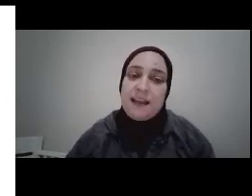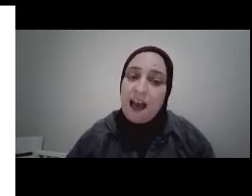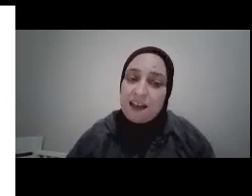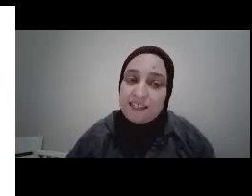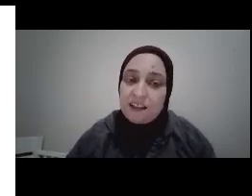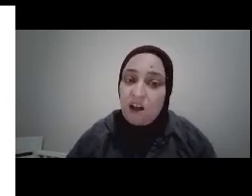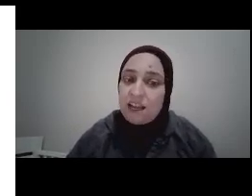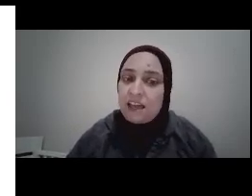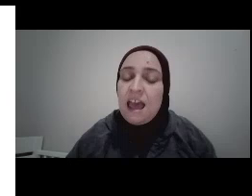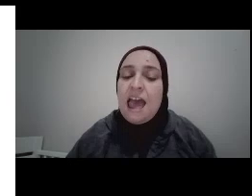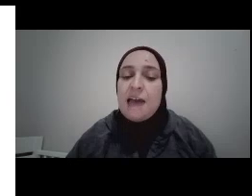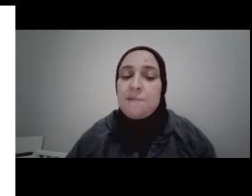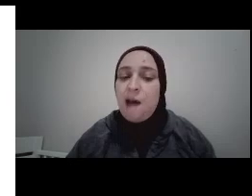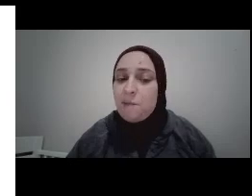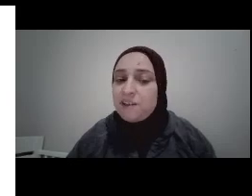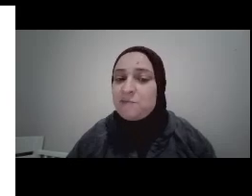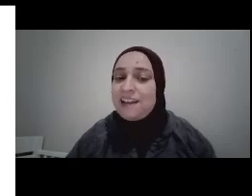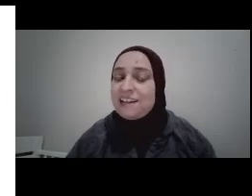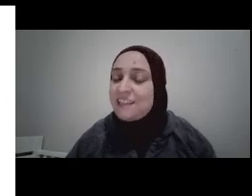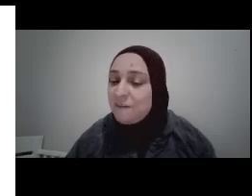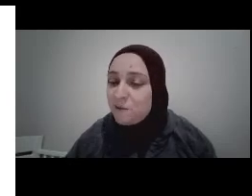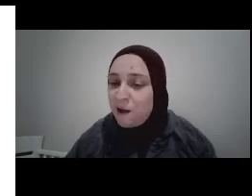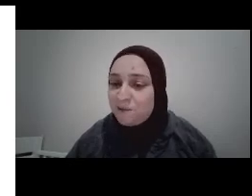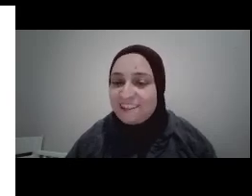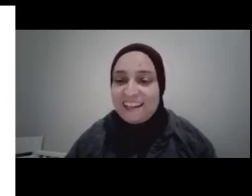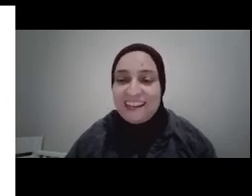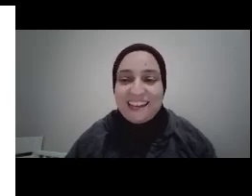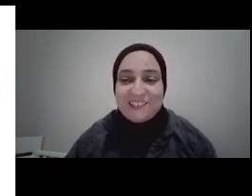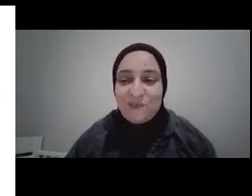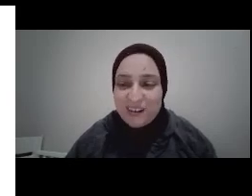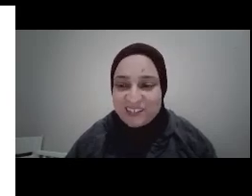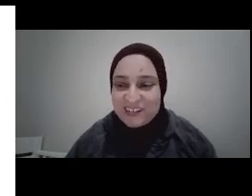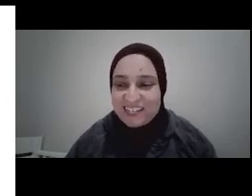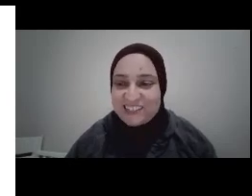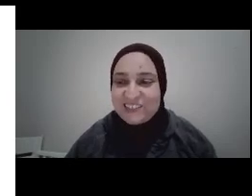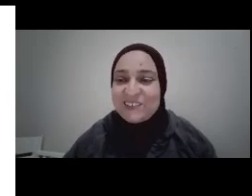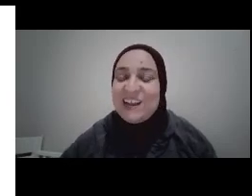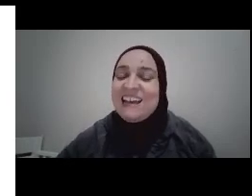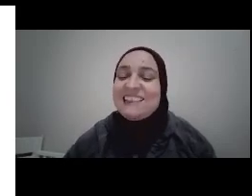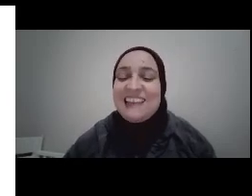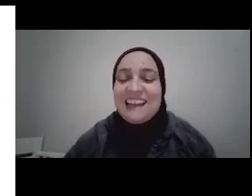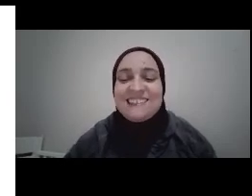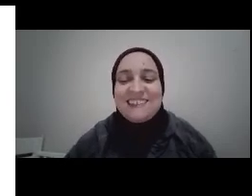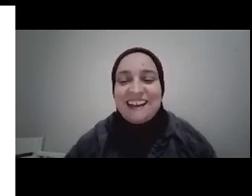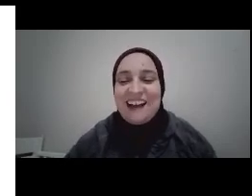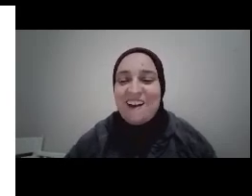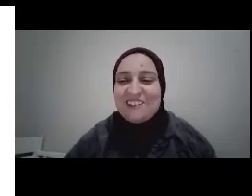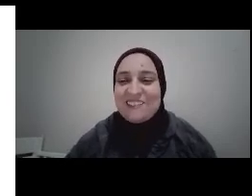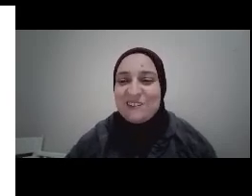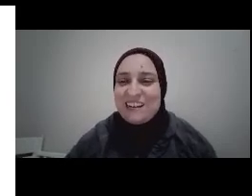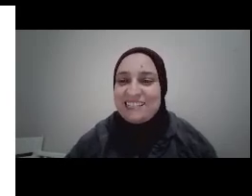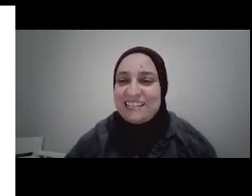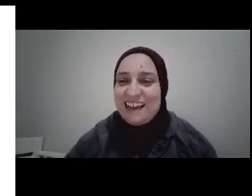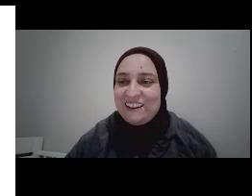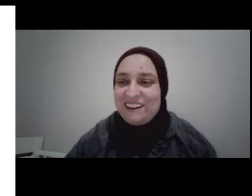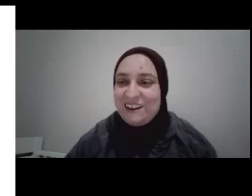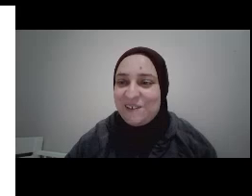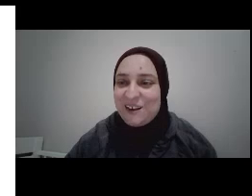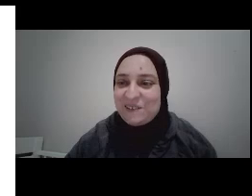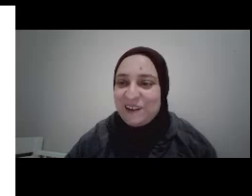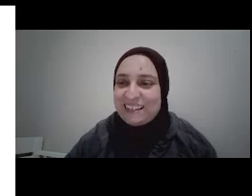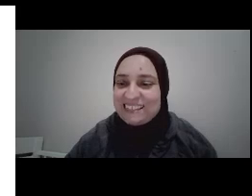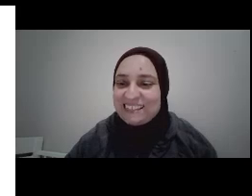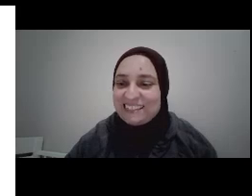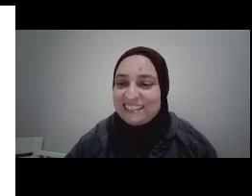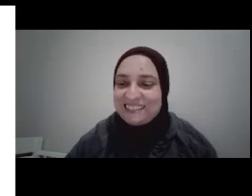illustrated by Katya Longhi and published by Clever Publishing in 2022. Let's check out our story together. Here